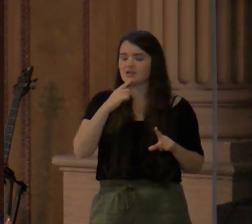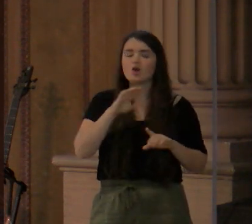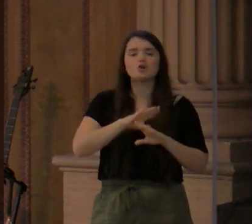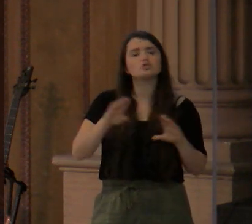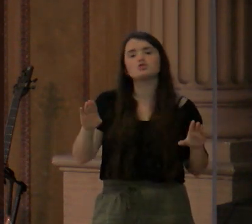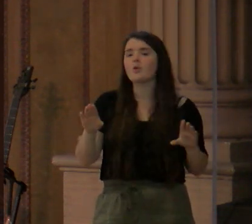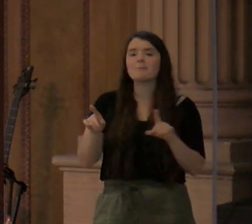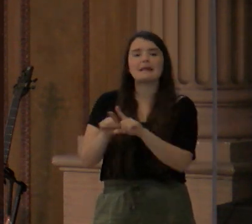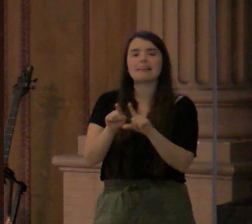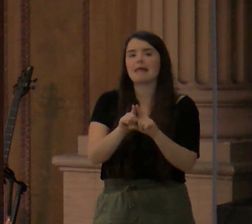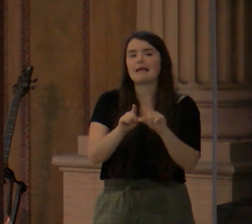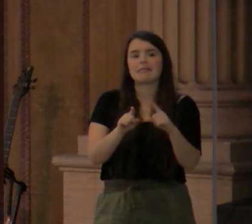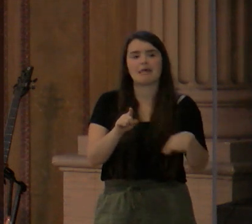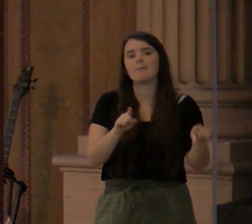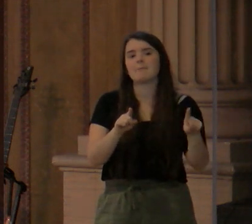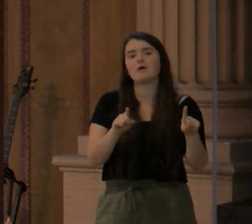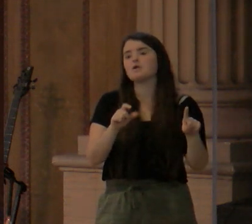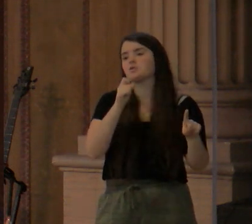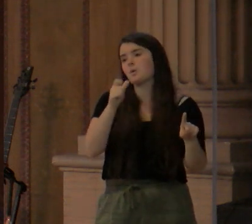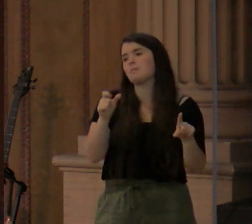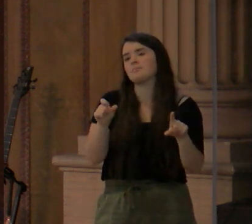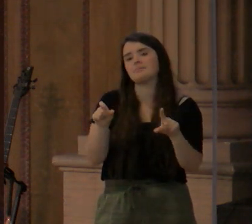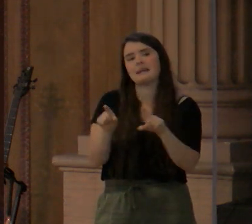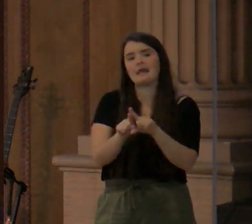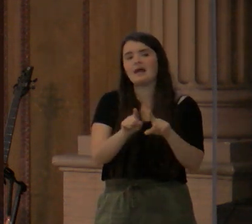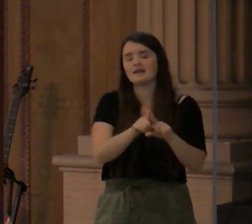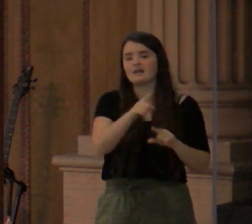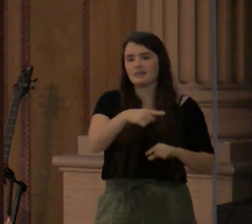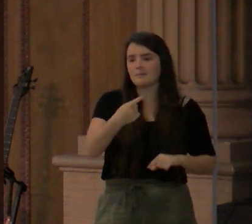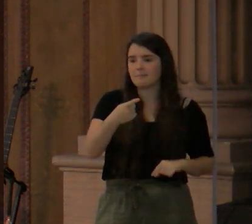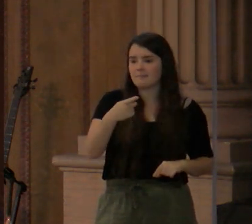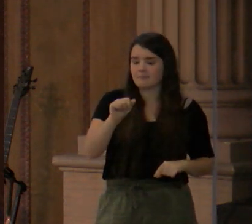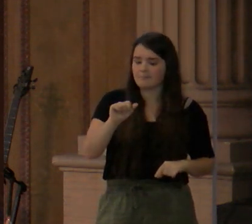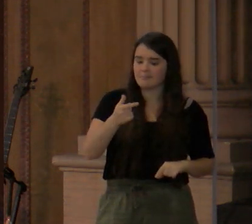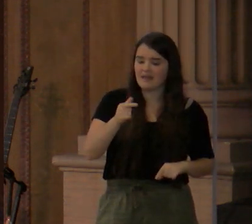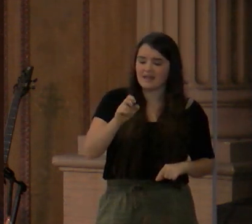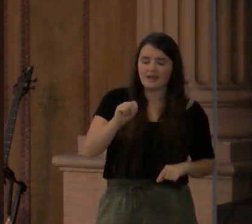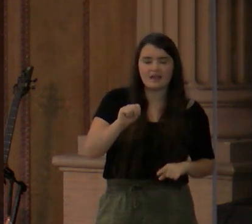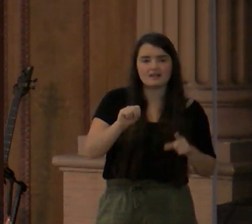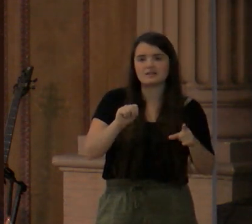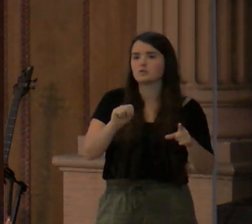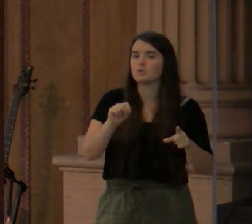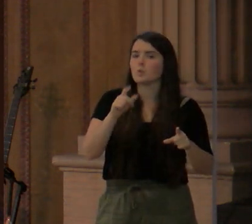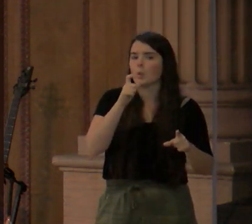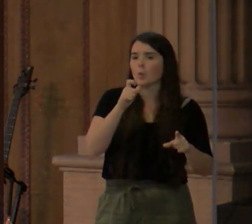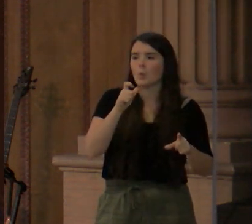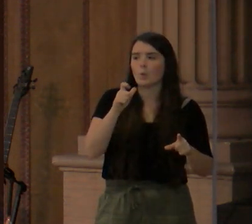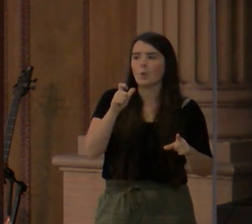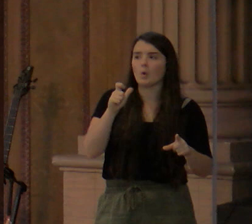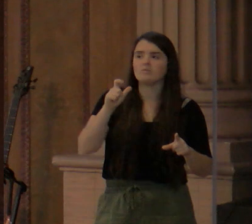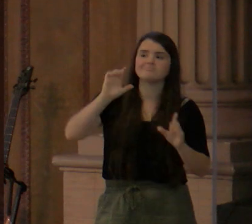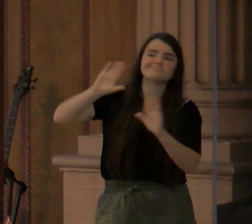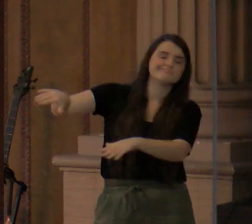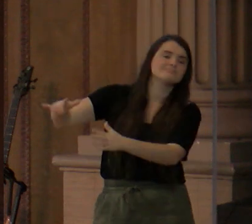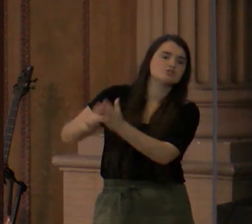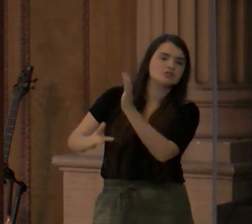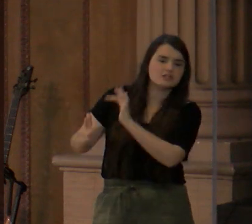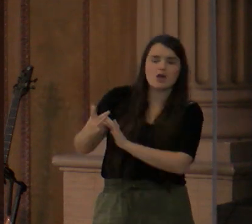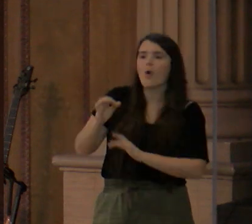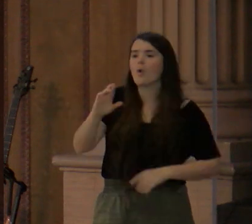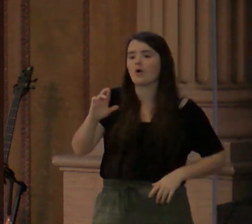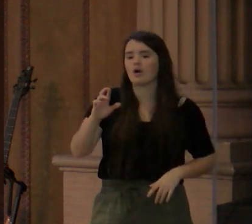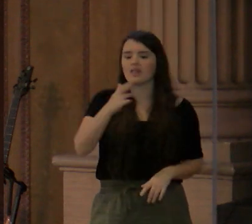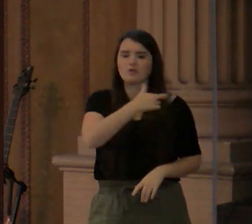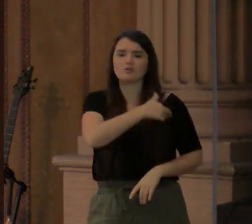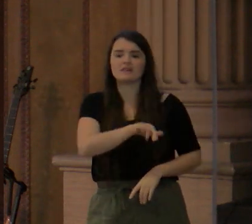He instructs us not to be like the pagans who don't believe in Jesus. He instructs us not to be like the religious hypocrites who do everything that they do for